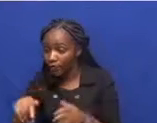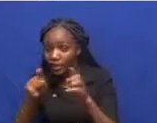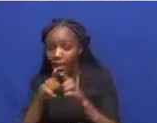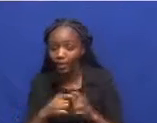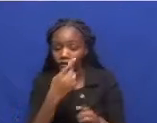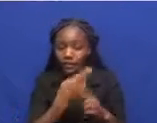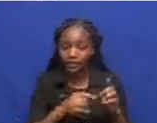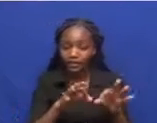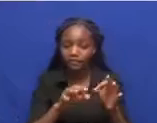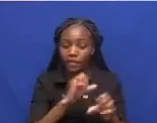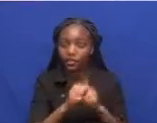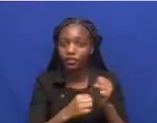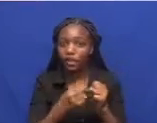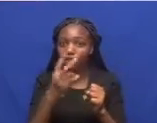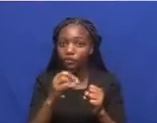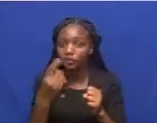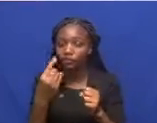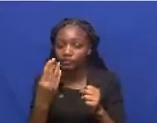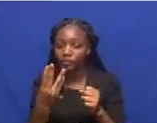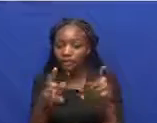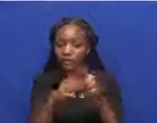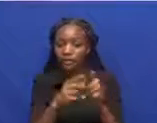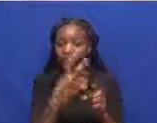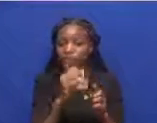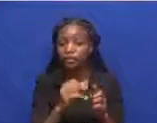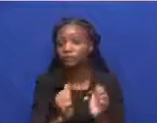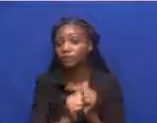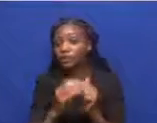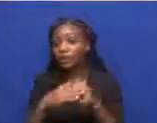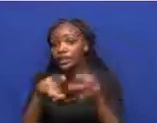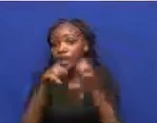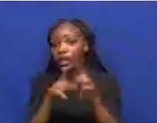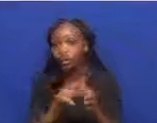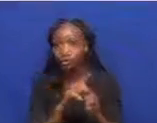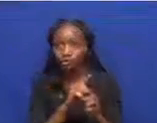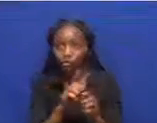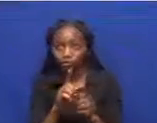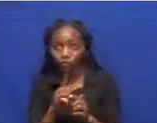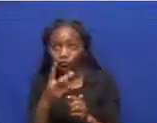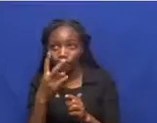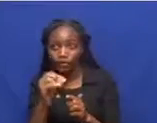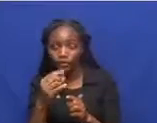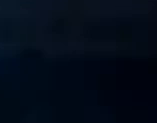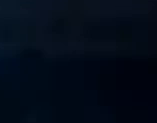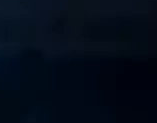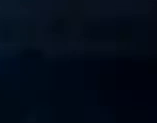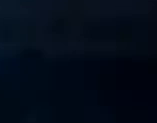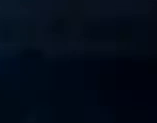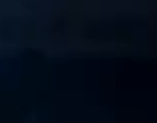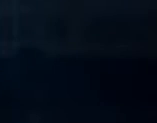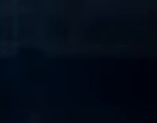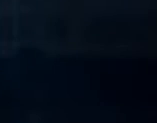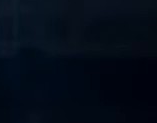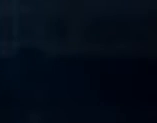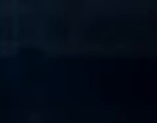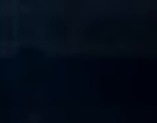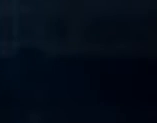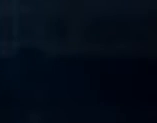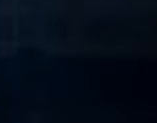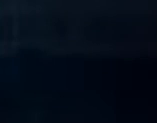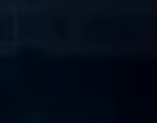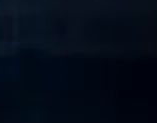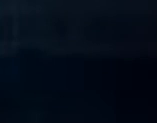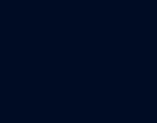year 2014-2015 to 2017-2018, 200 million shillings in the year